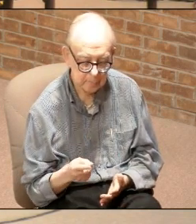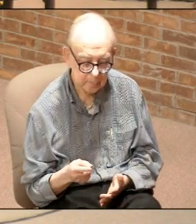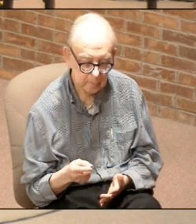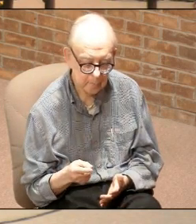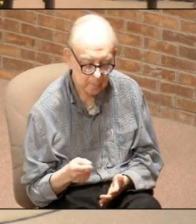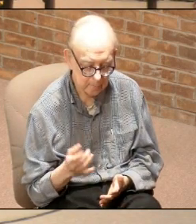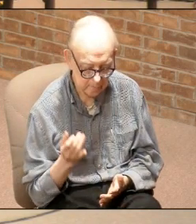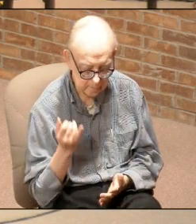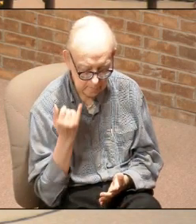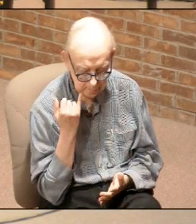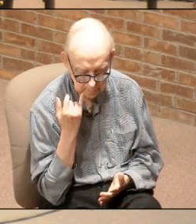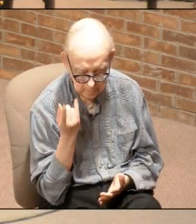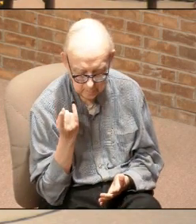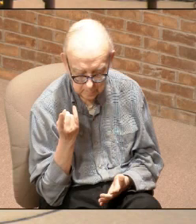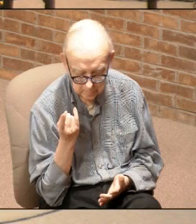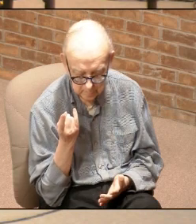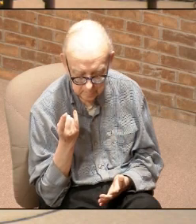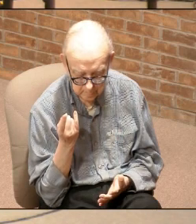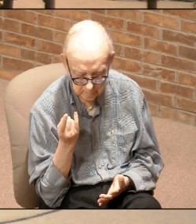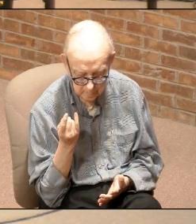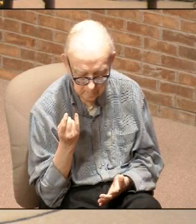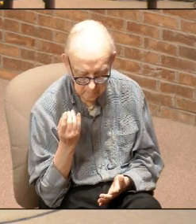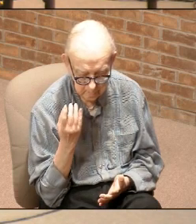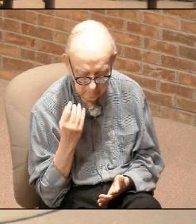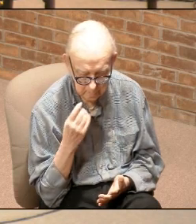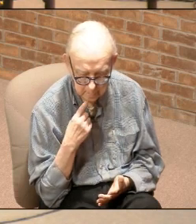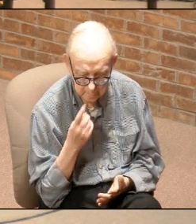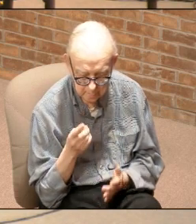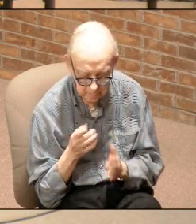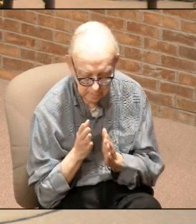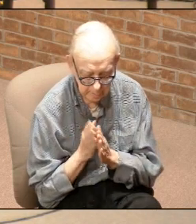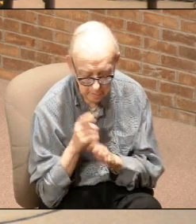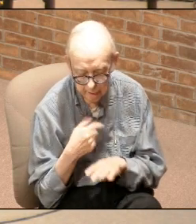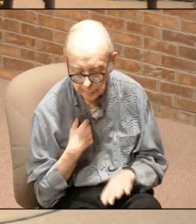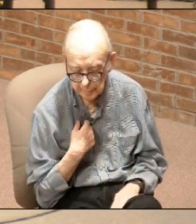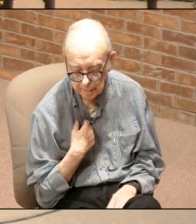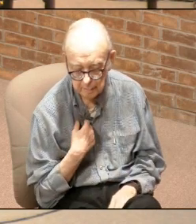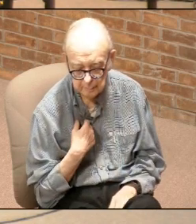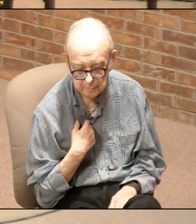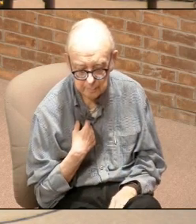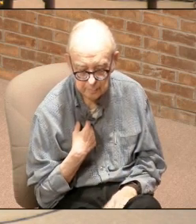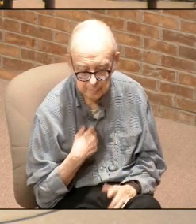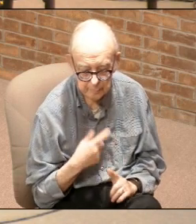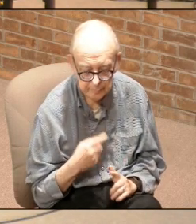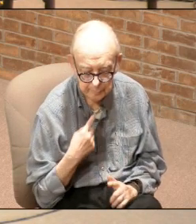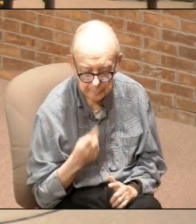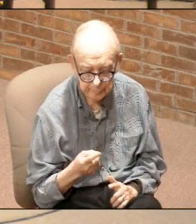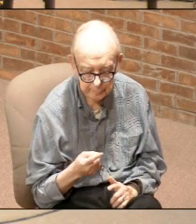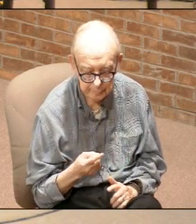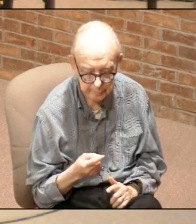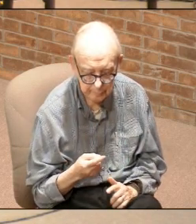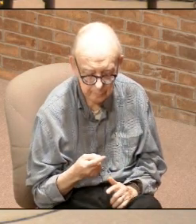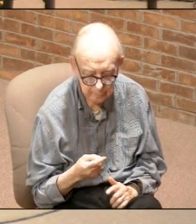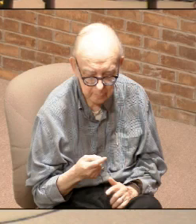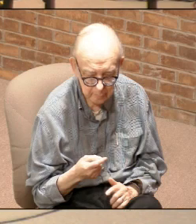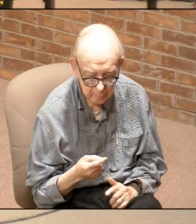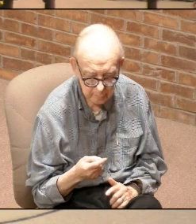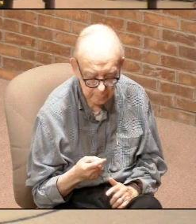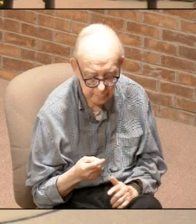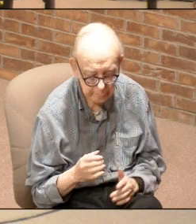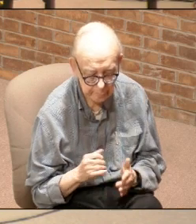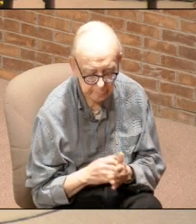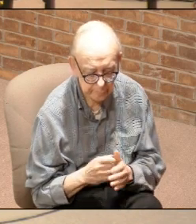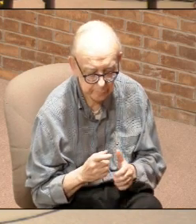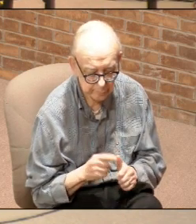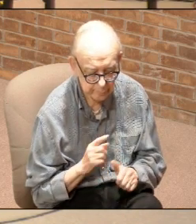if you know say this prayer after me and then they would say if if this